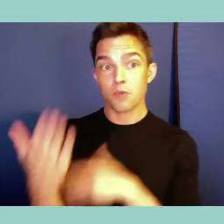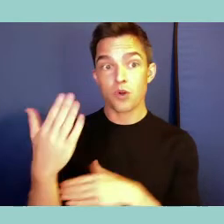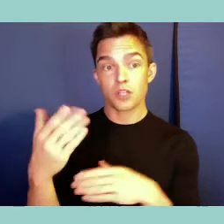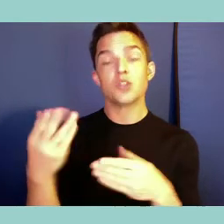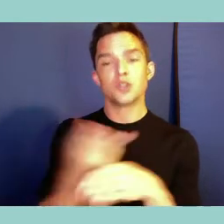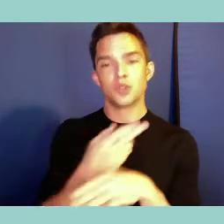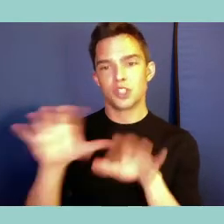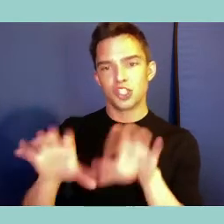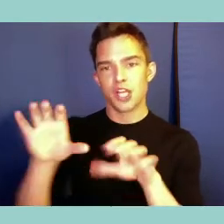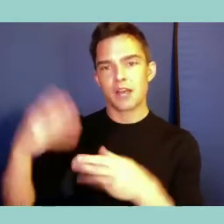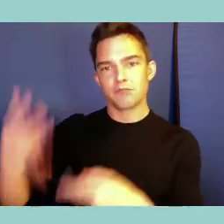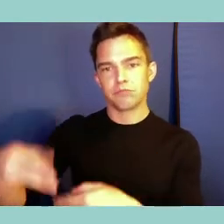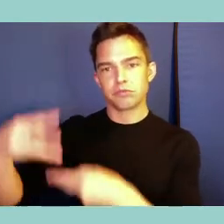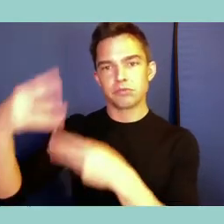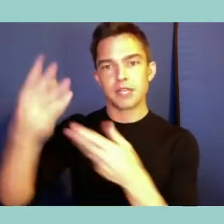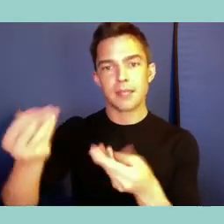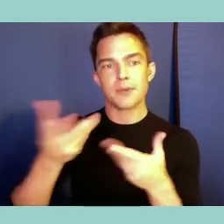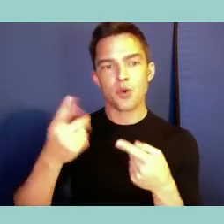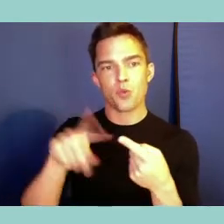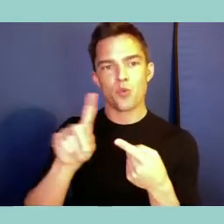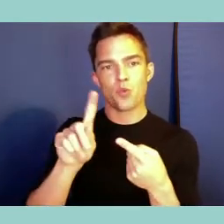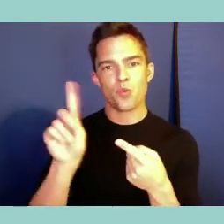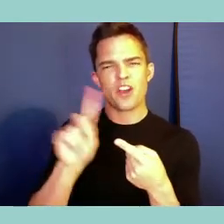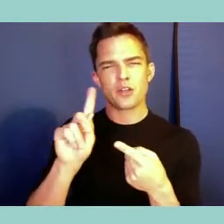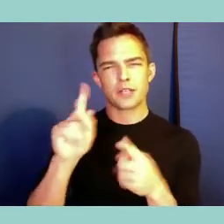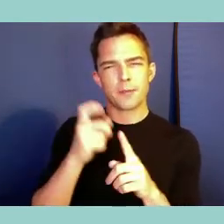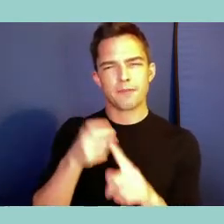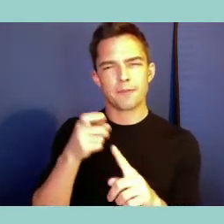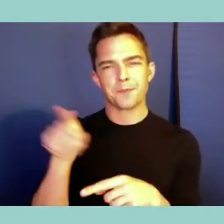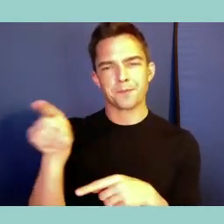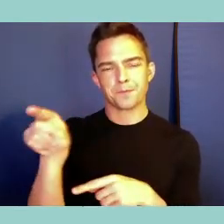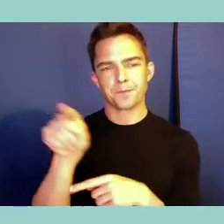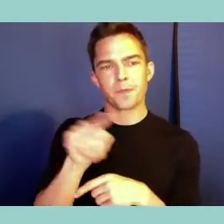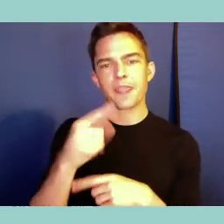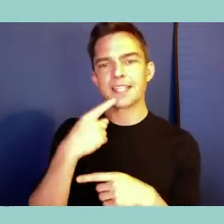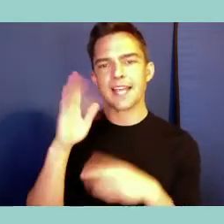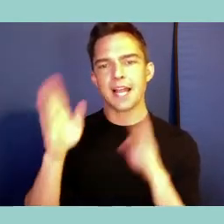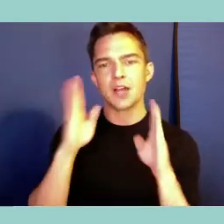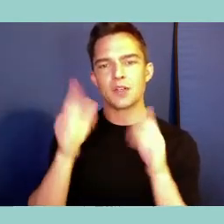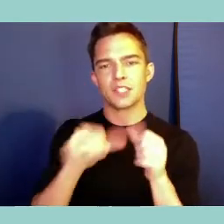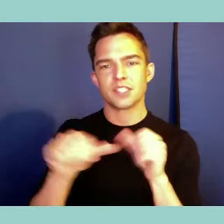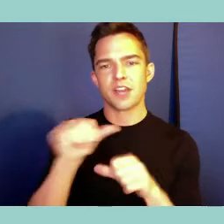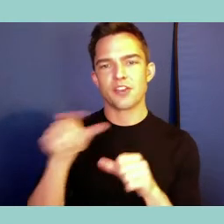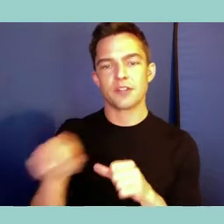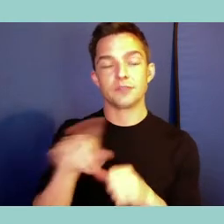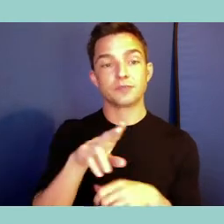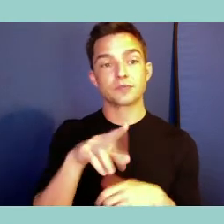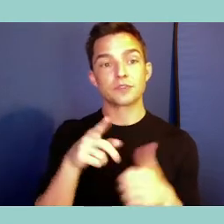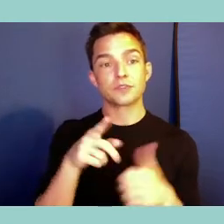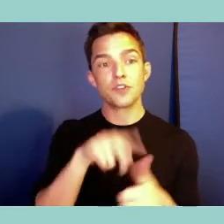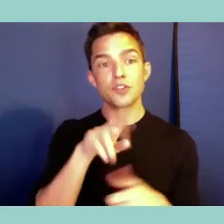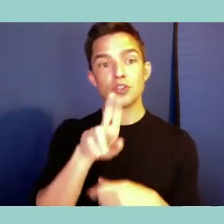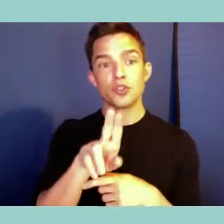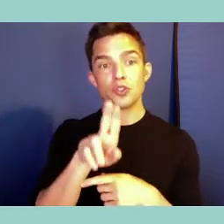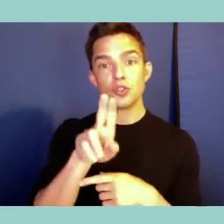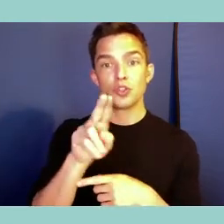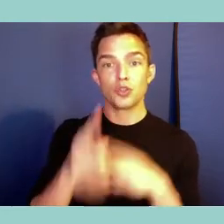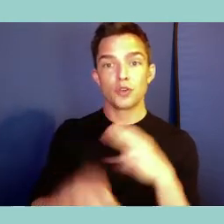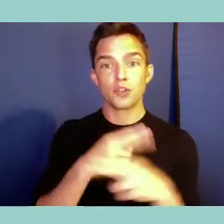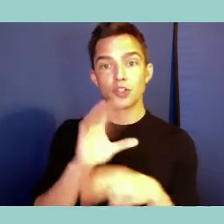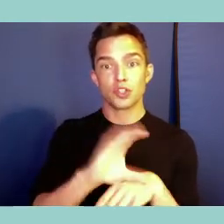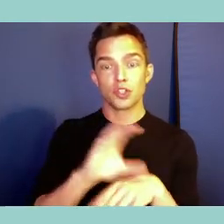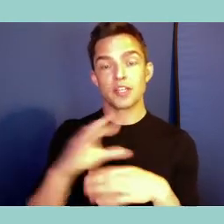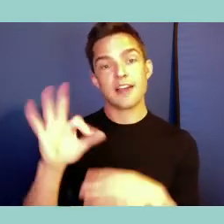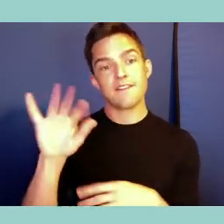you'll use the chat if you're able, and let us know where you're coming in from, and say hello to each other there. First Universalist Church is a